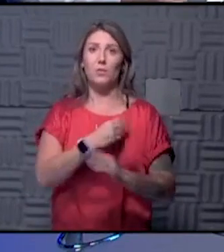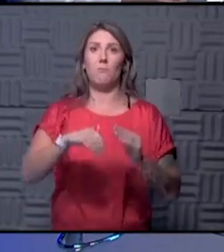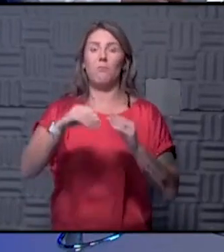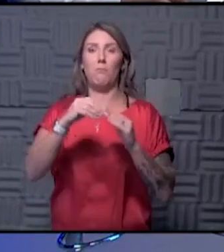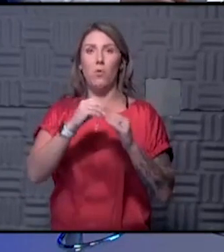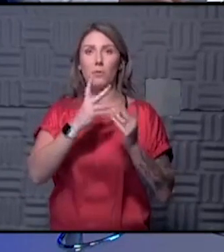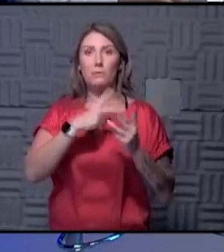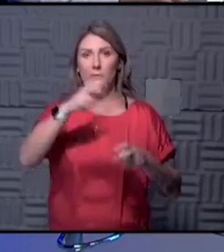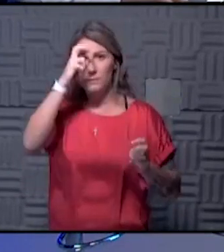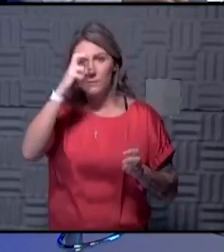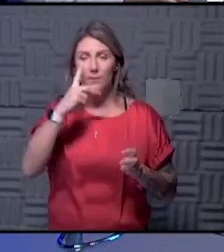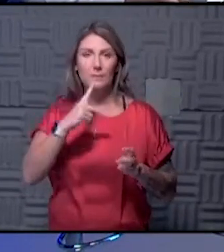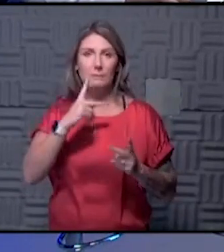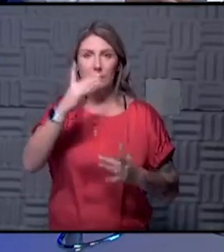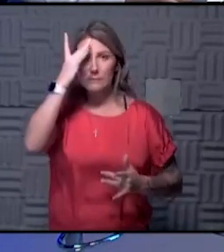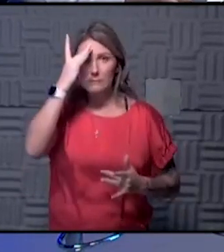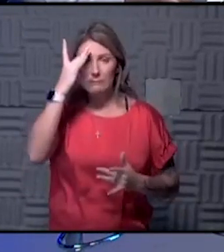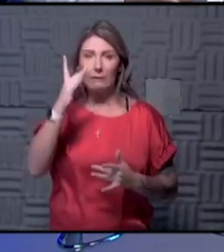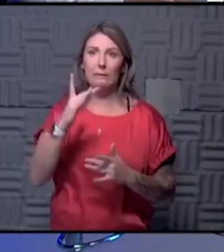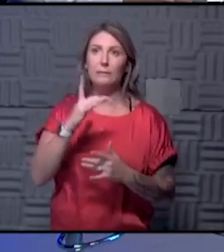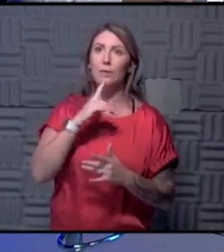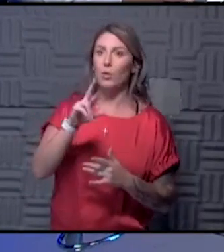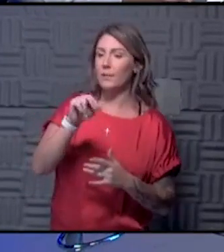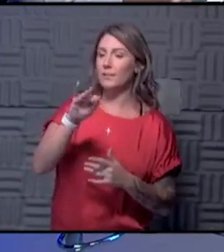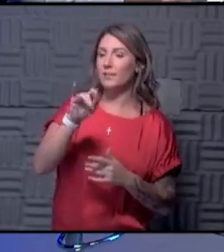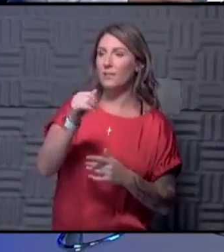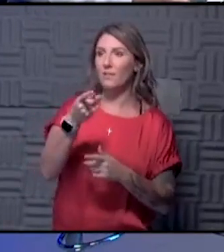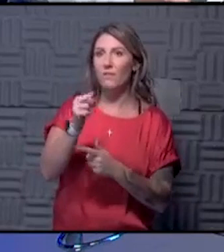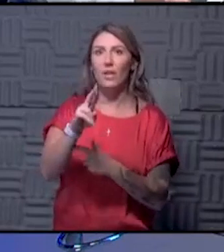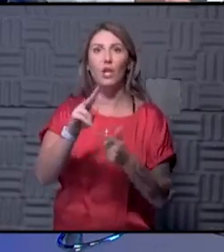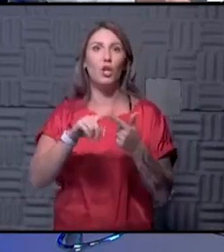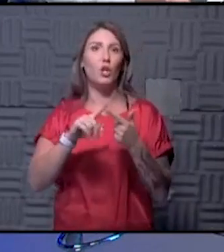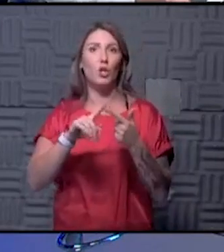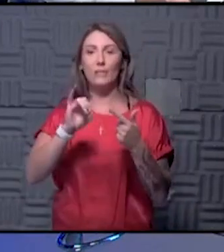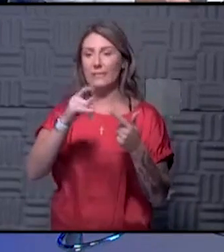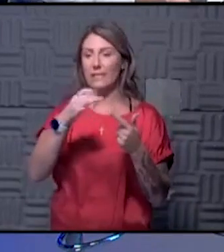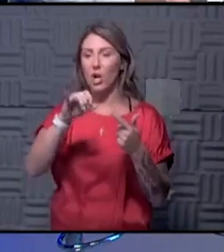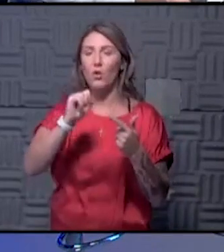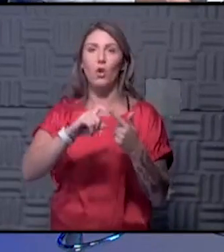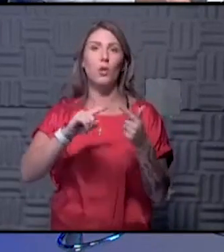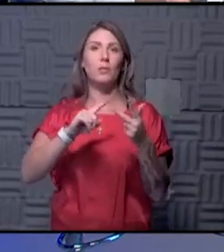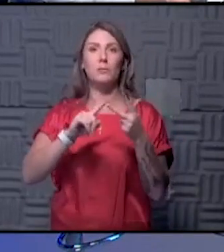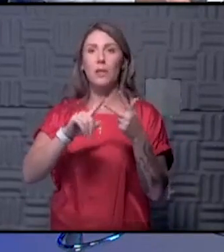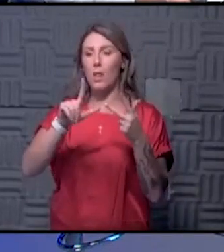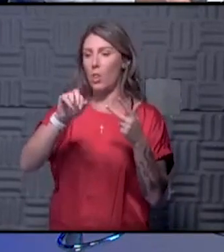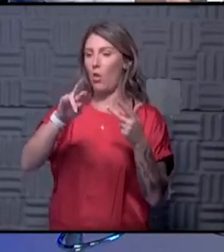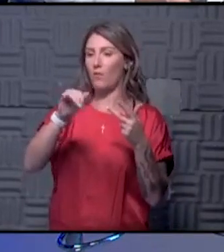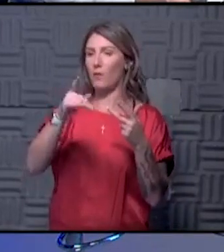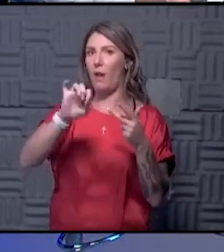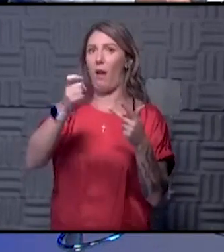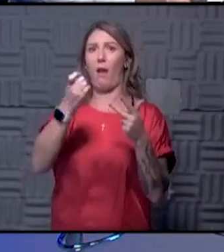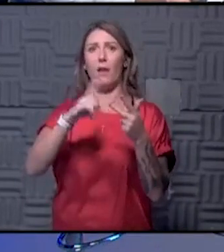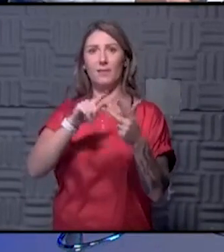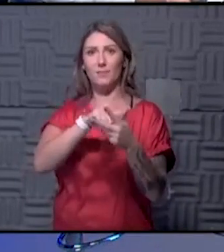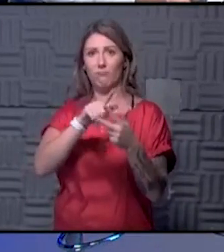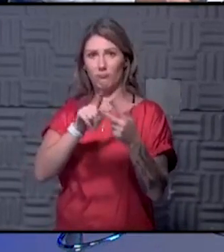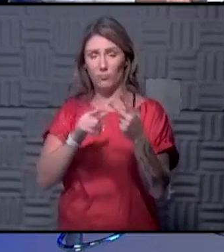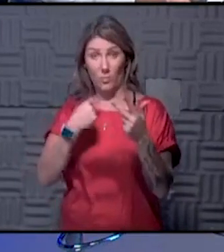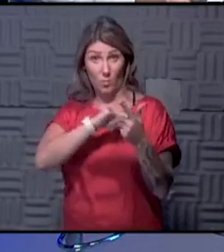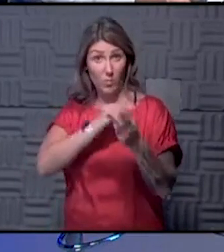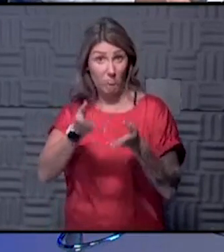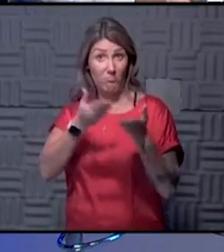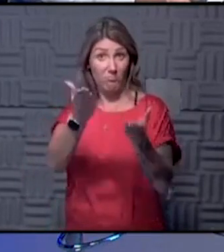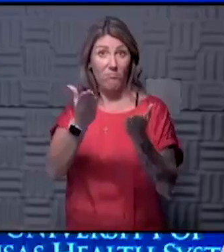includes remdesivir, steroids. I'm going to bet he got Lovenox as well. I would think so. And so those three things are things that we would